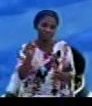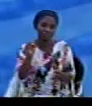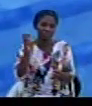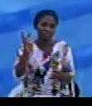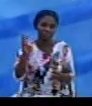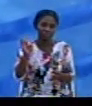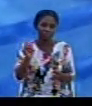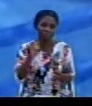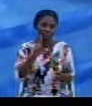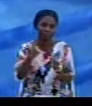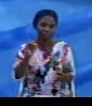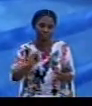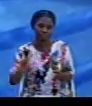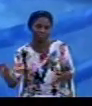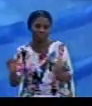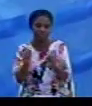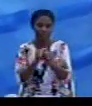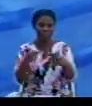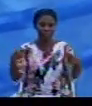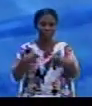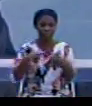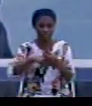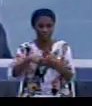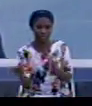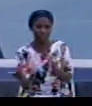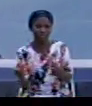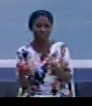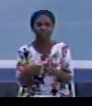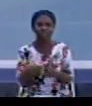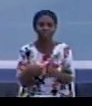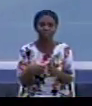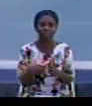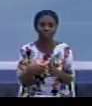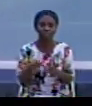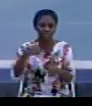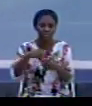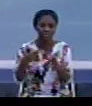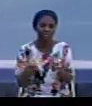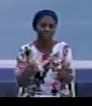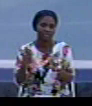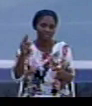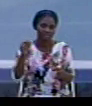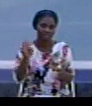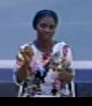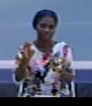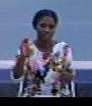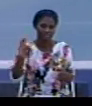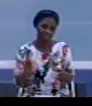pain disappeared in the neck, from the neck.